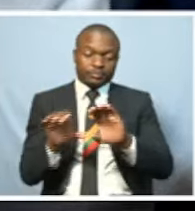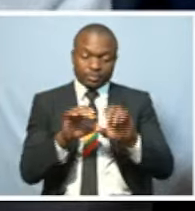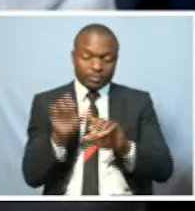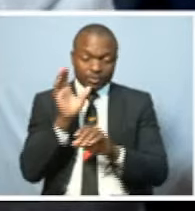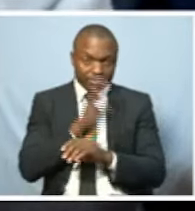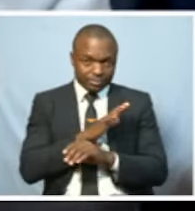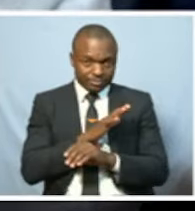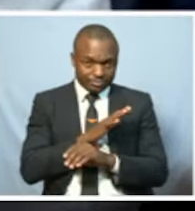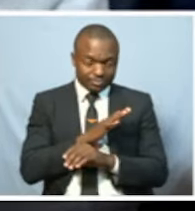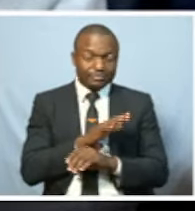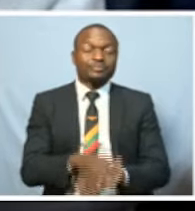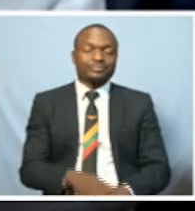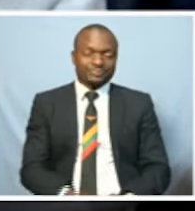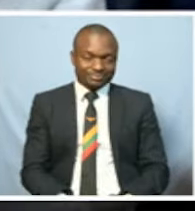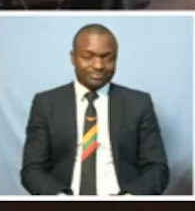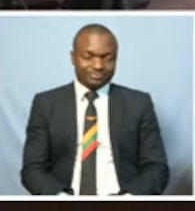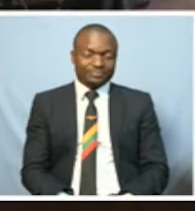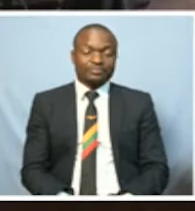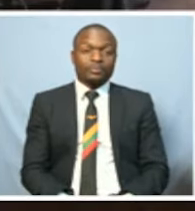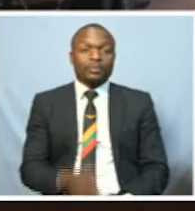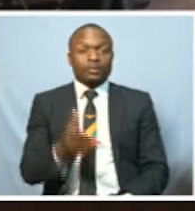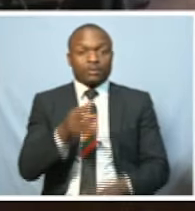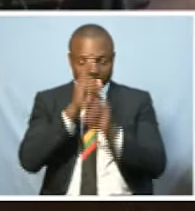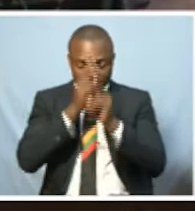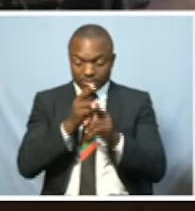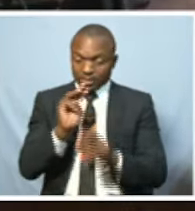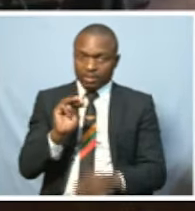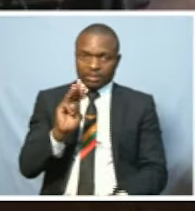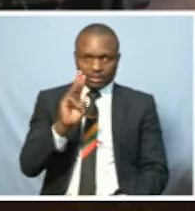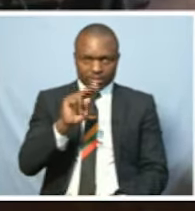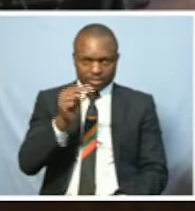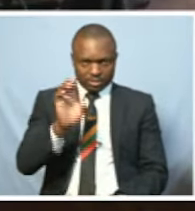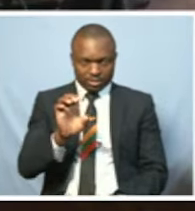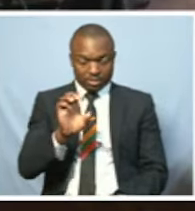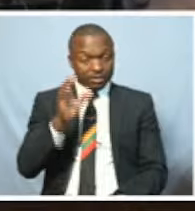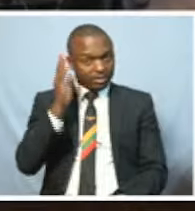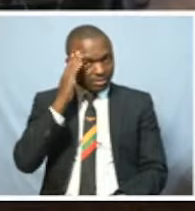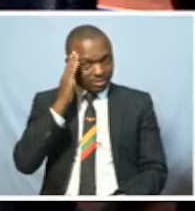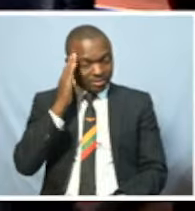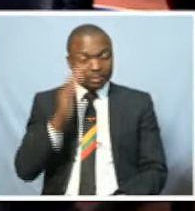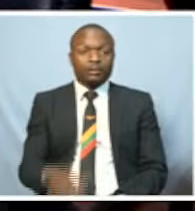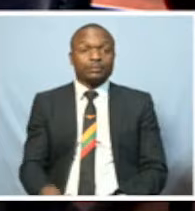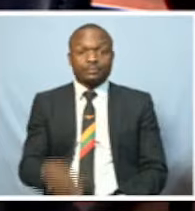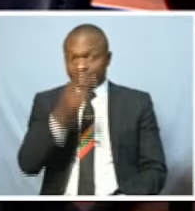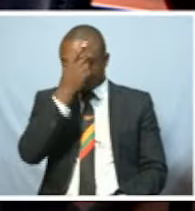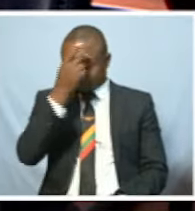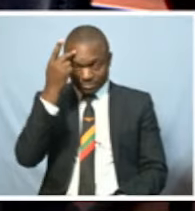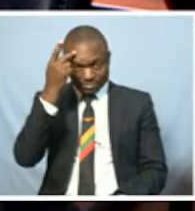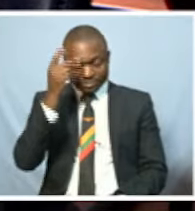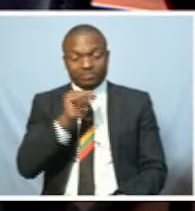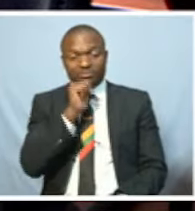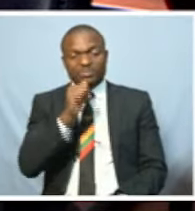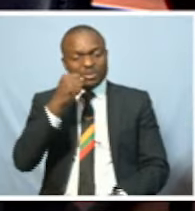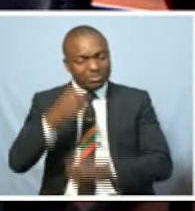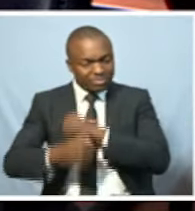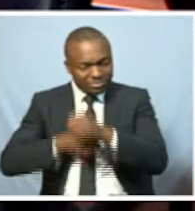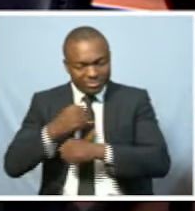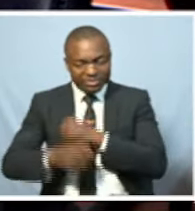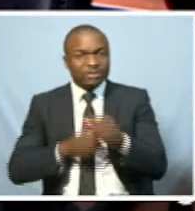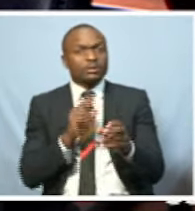You did. Yes, Honorable Mwene. Chair, you know, PETAUKE, don't struggle to